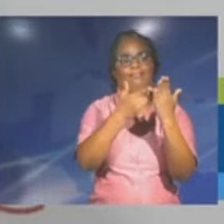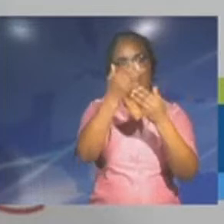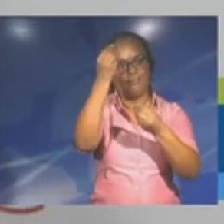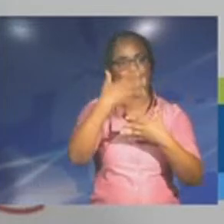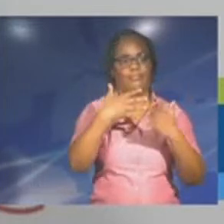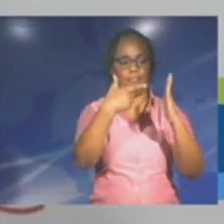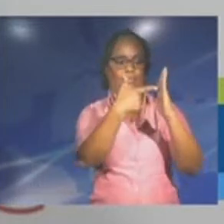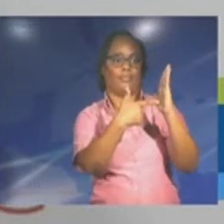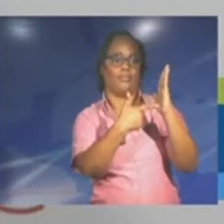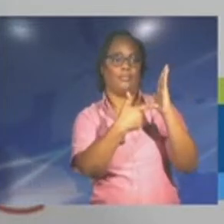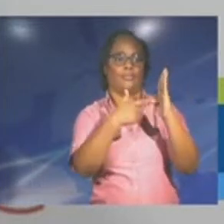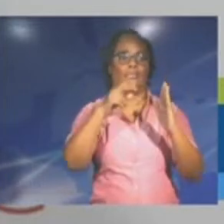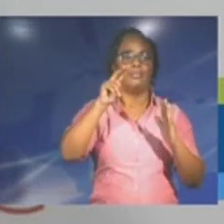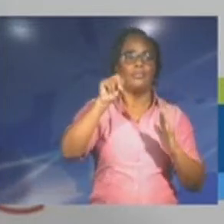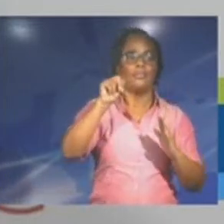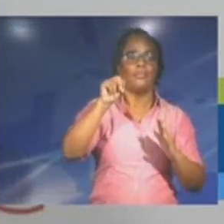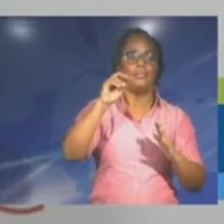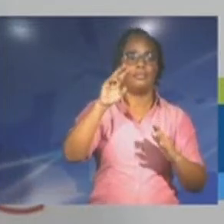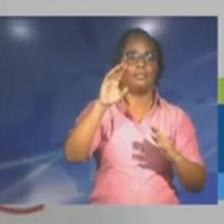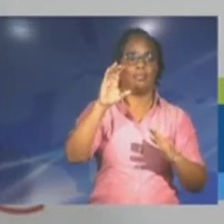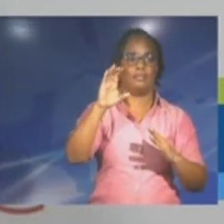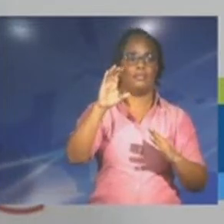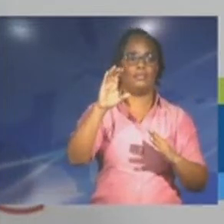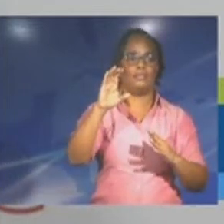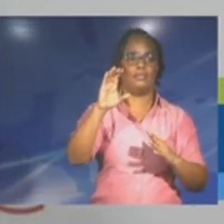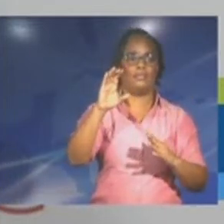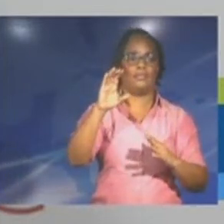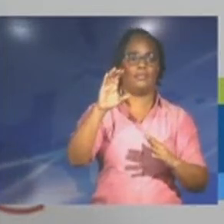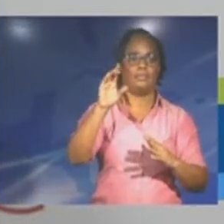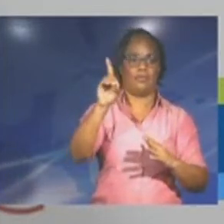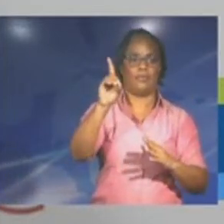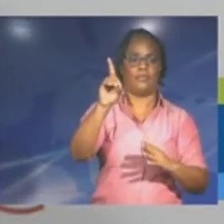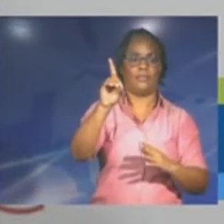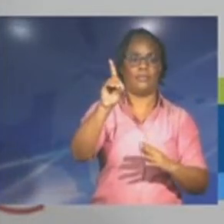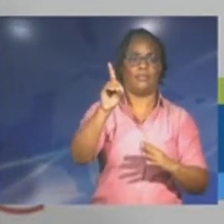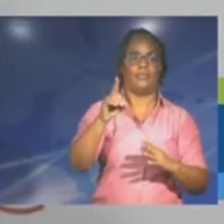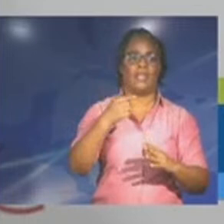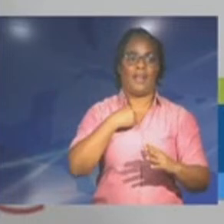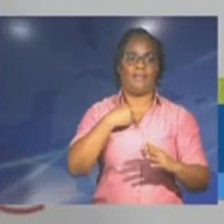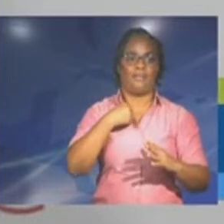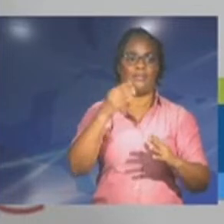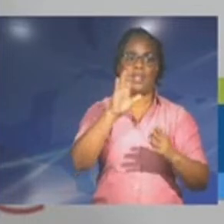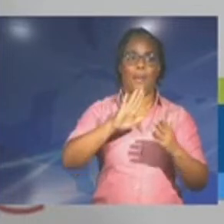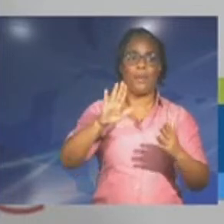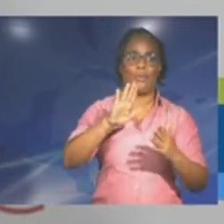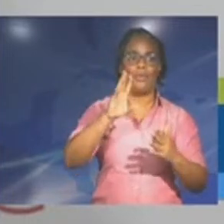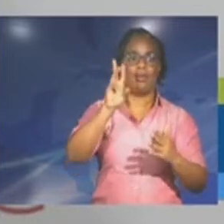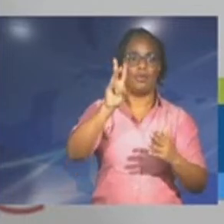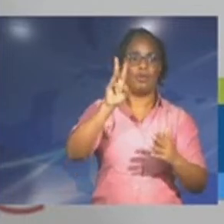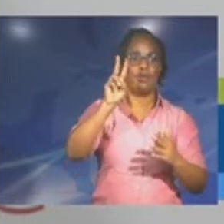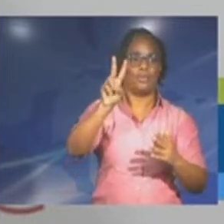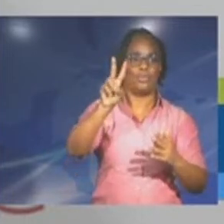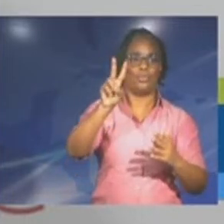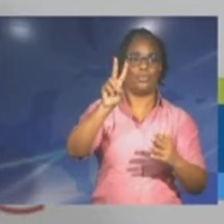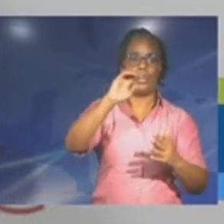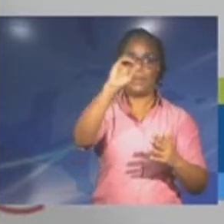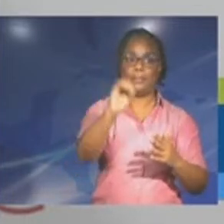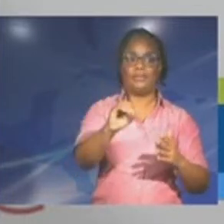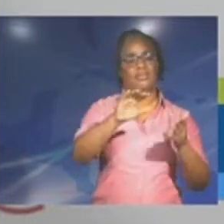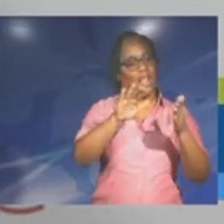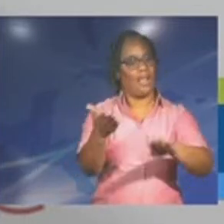NCDs account for 62% of deaths annually. By condition, the leading causes are heart